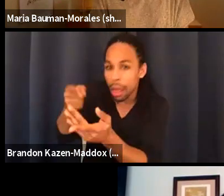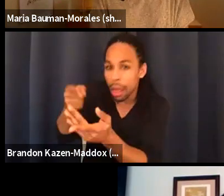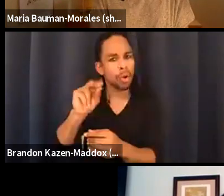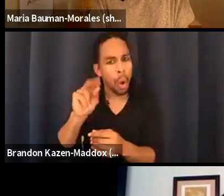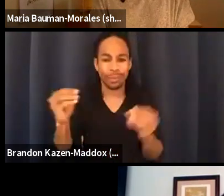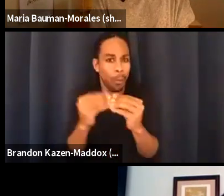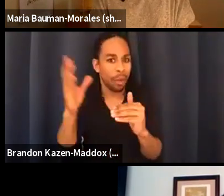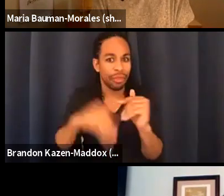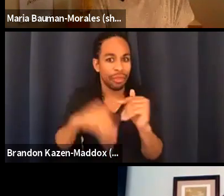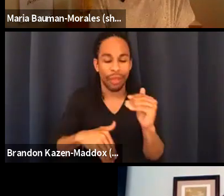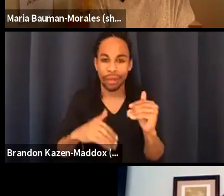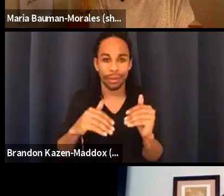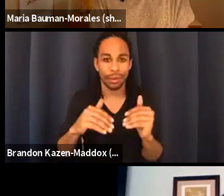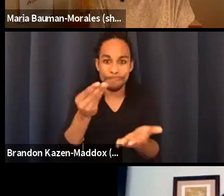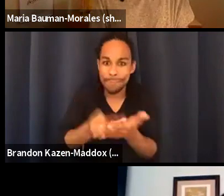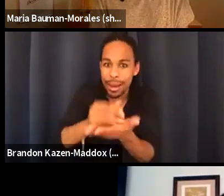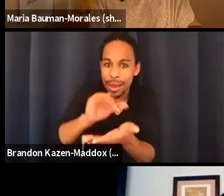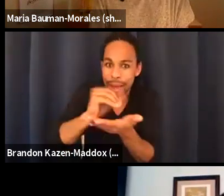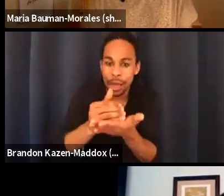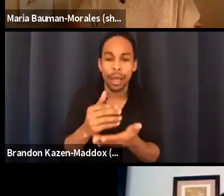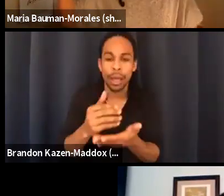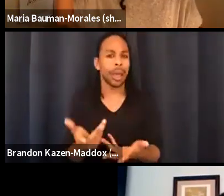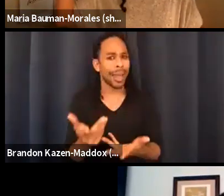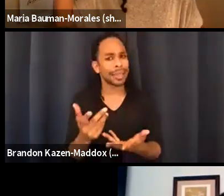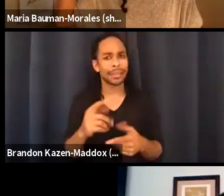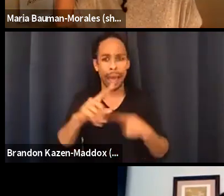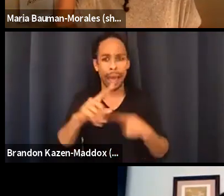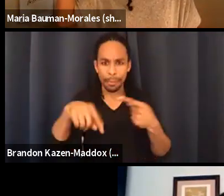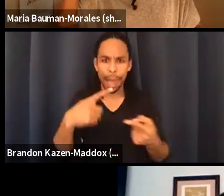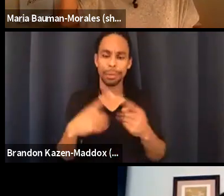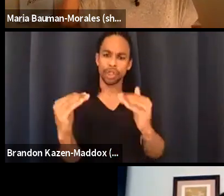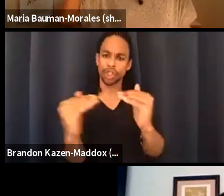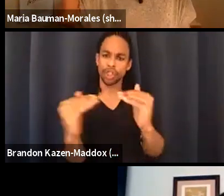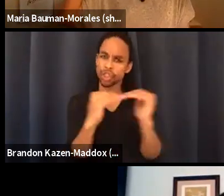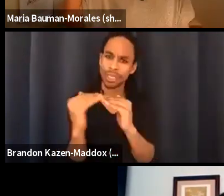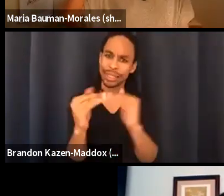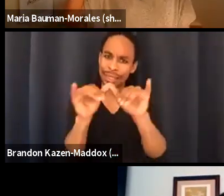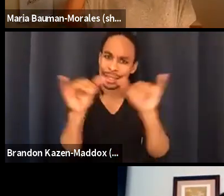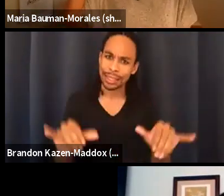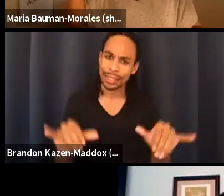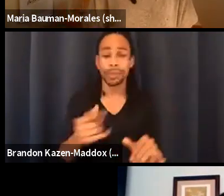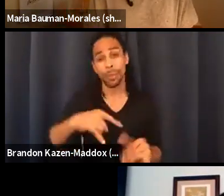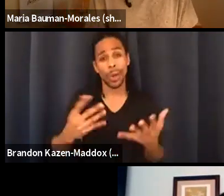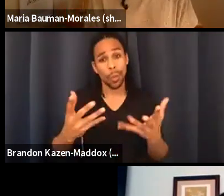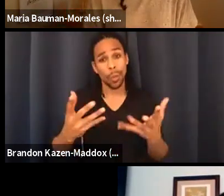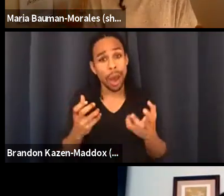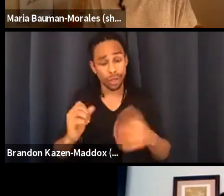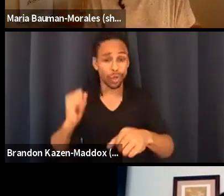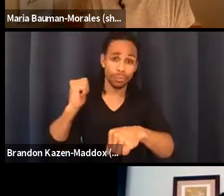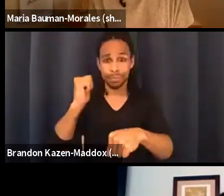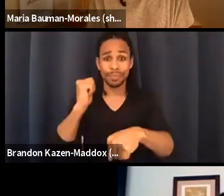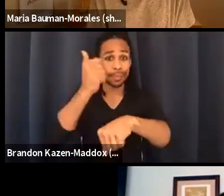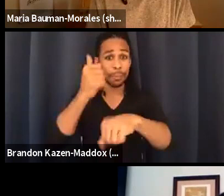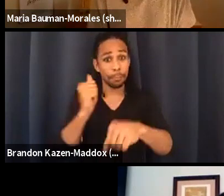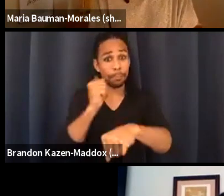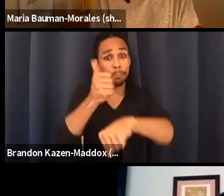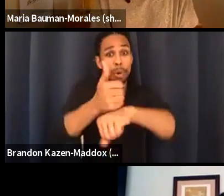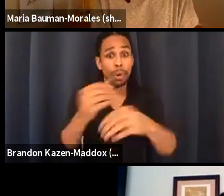on stage, but we don't create the just systems in order to make those shows. And for me, I